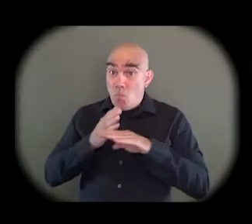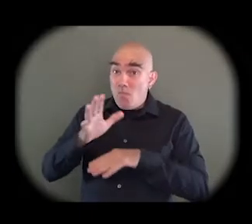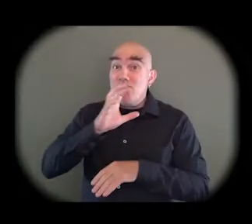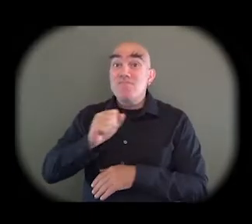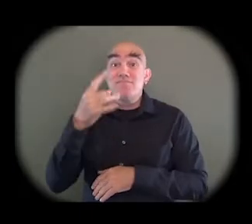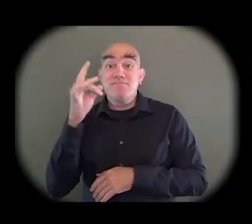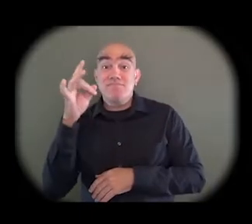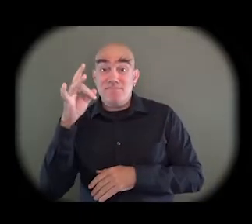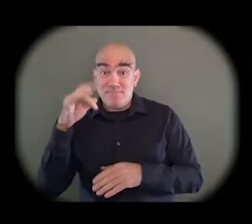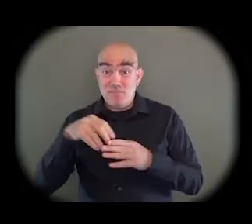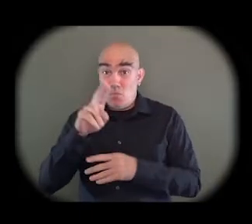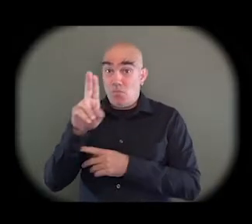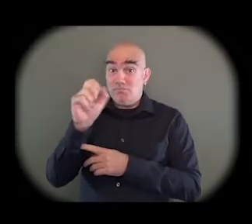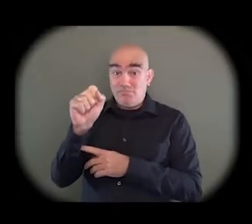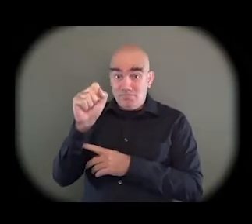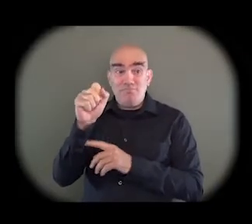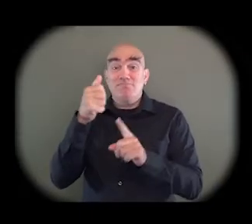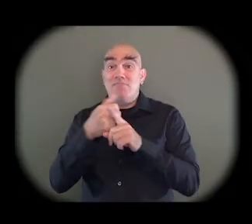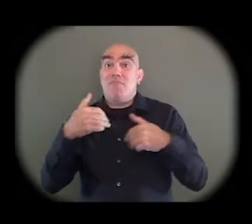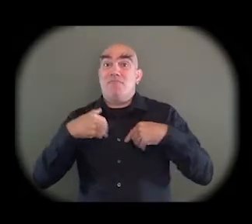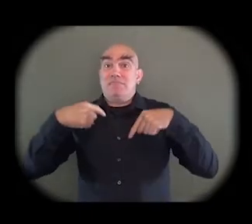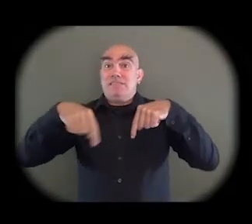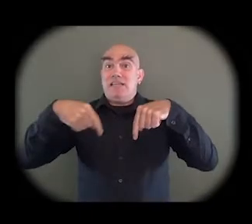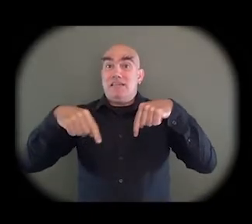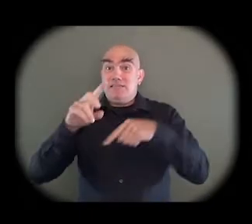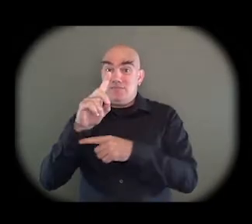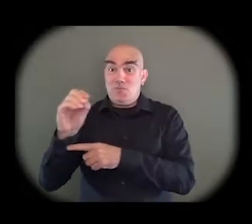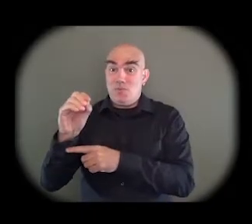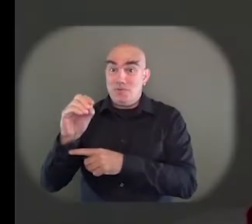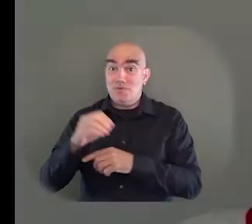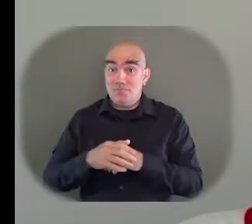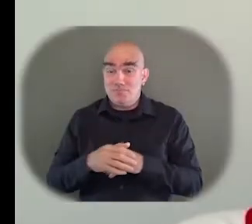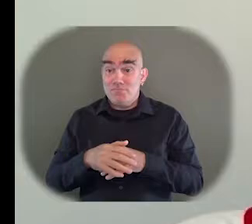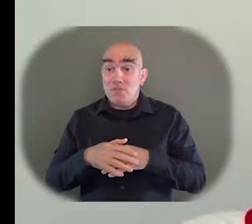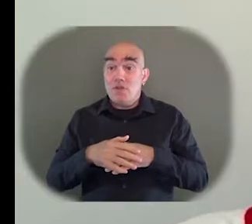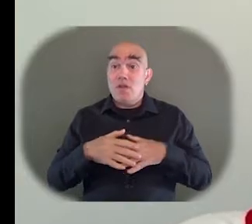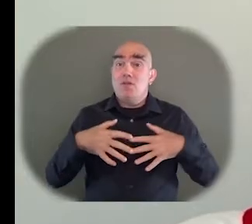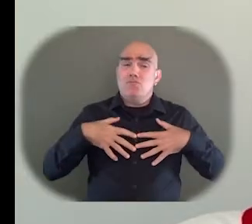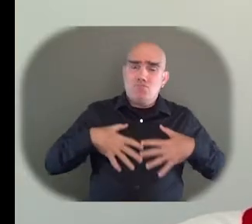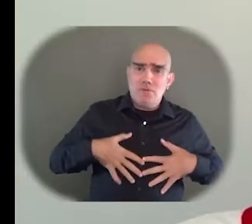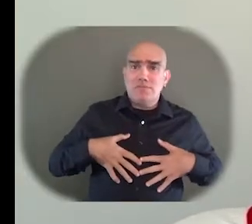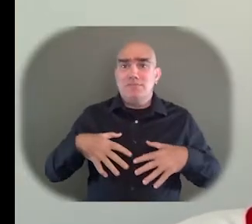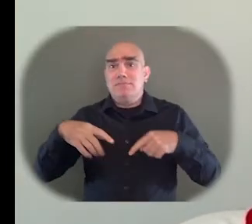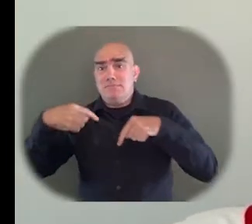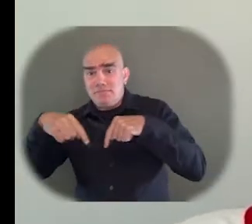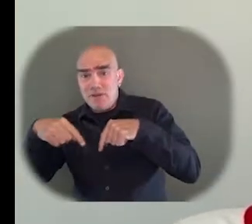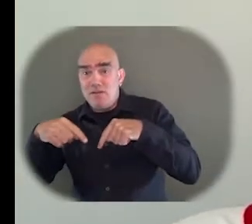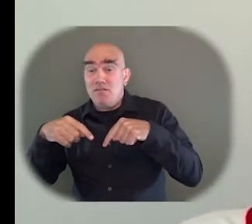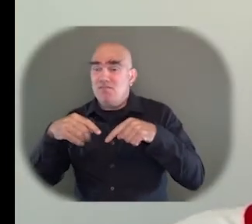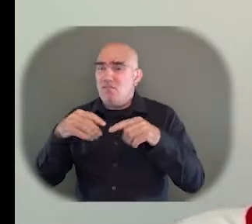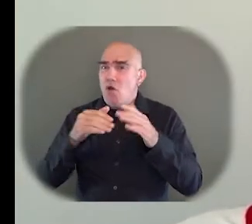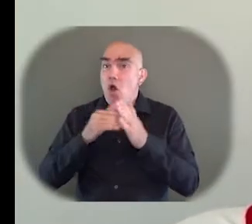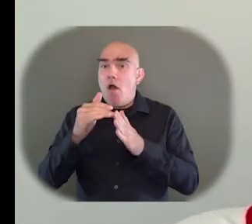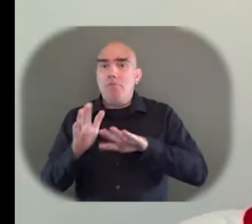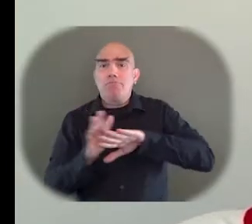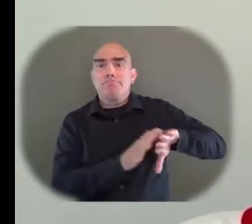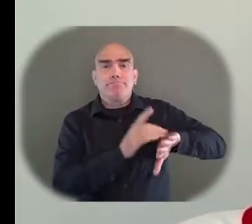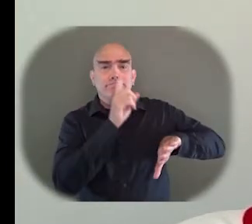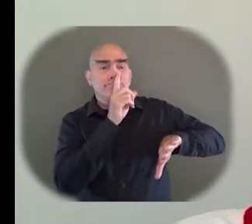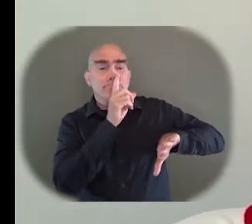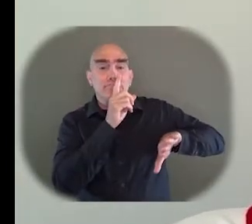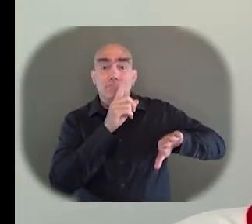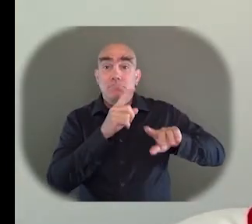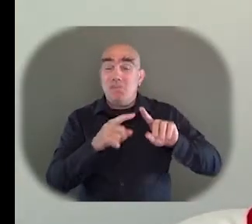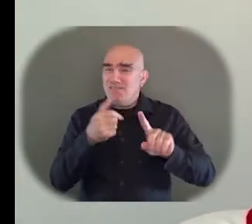of 18 in the United States have anxiety disorders? Depression and anxiety, although often brushed over or